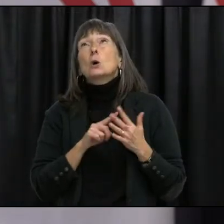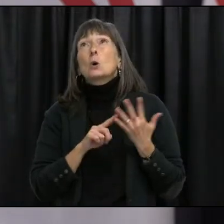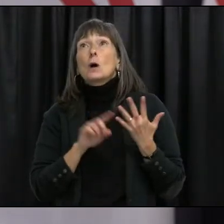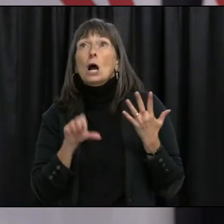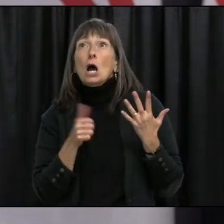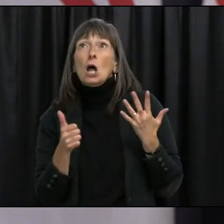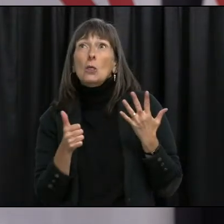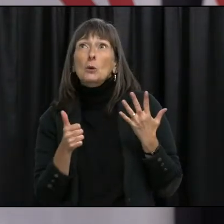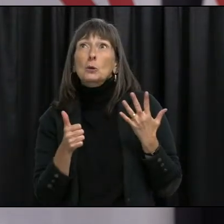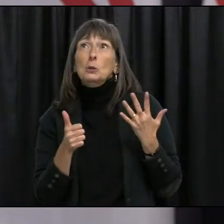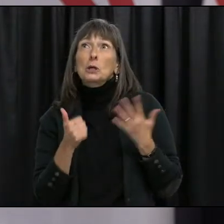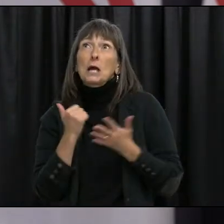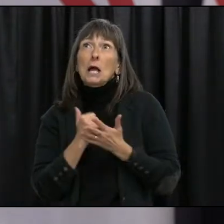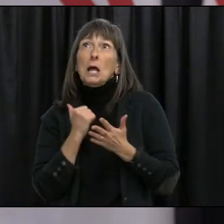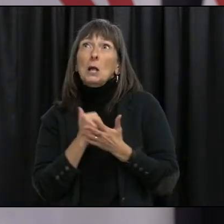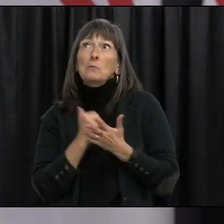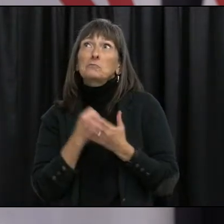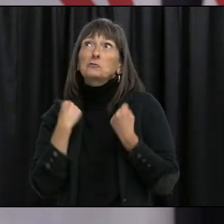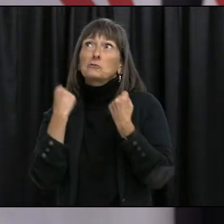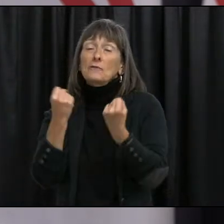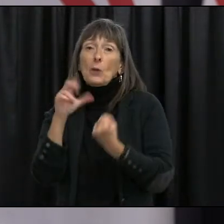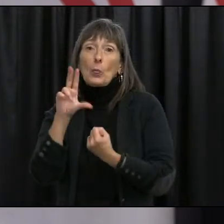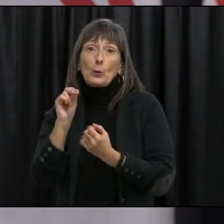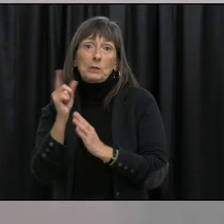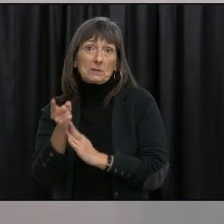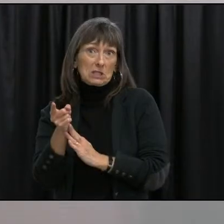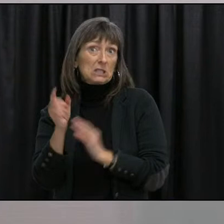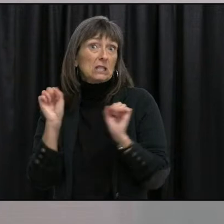is 30 minutes away by vehicle.